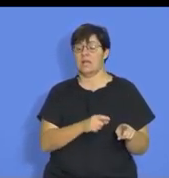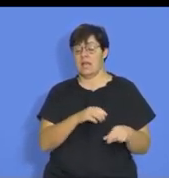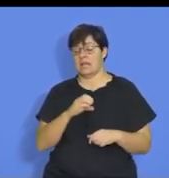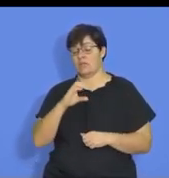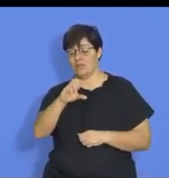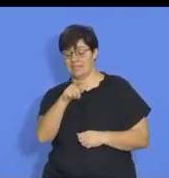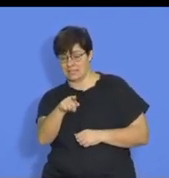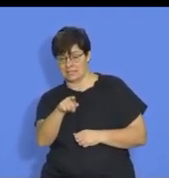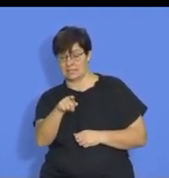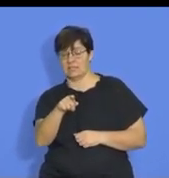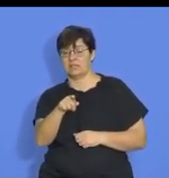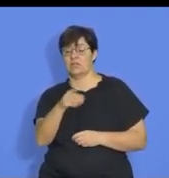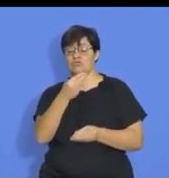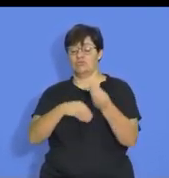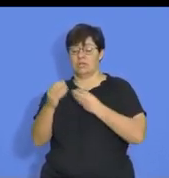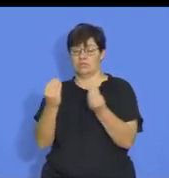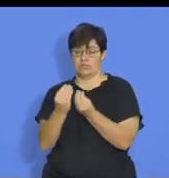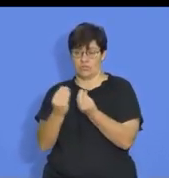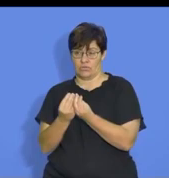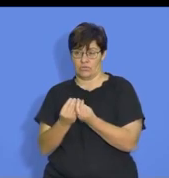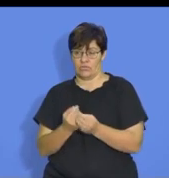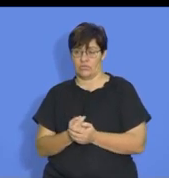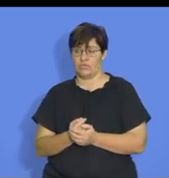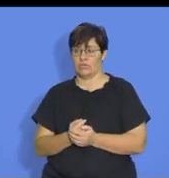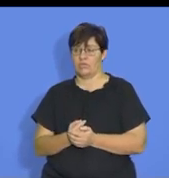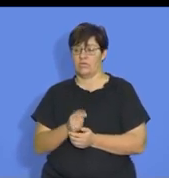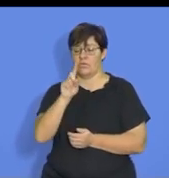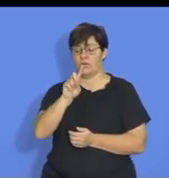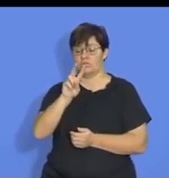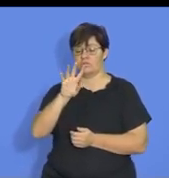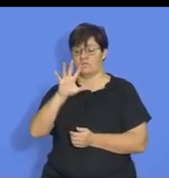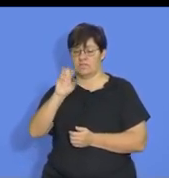Okay. And then we are crediting trading stock.